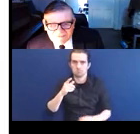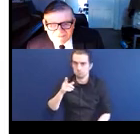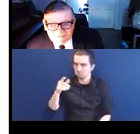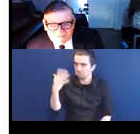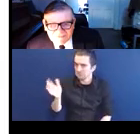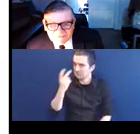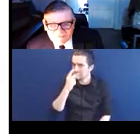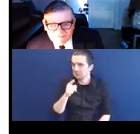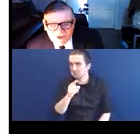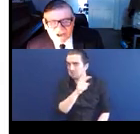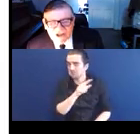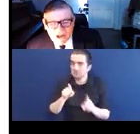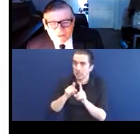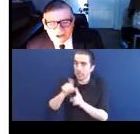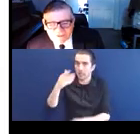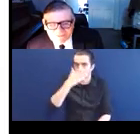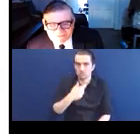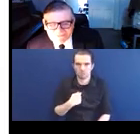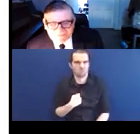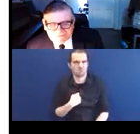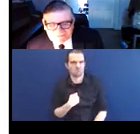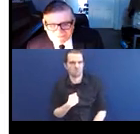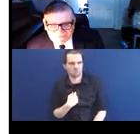you? And then I was like, no.